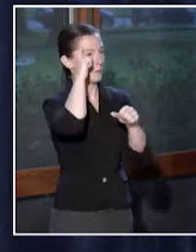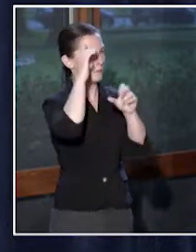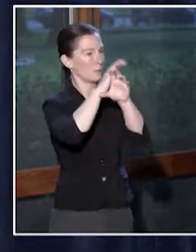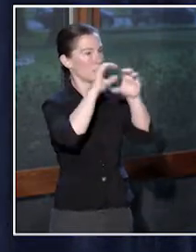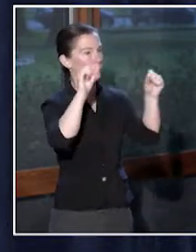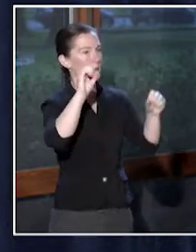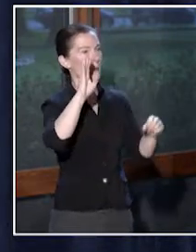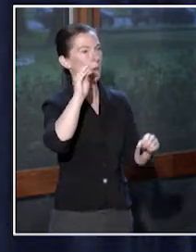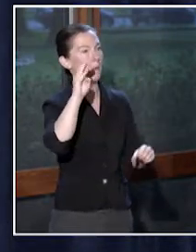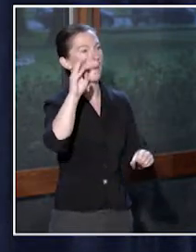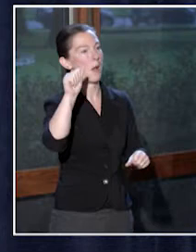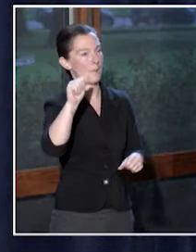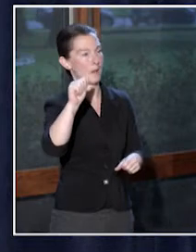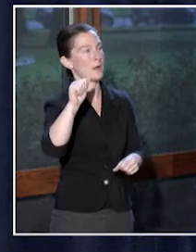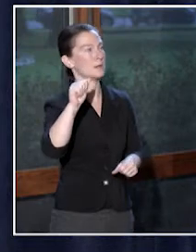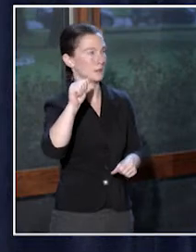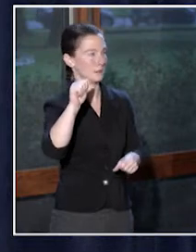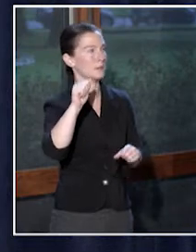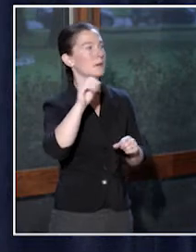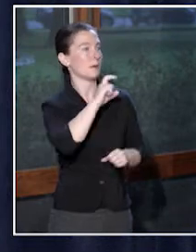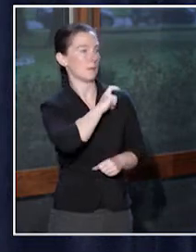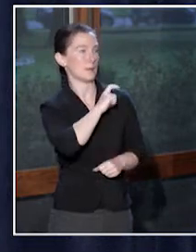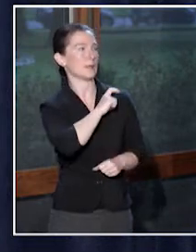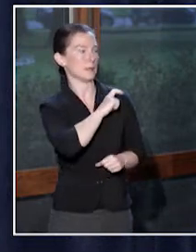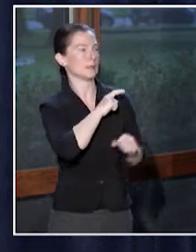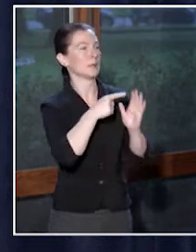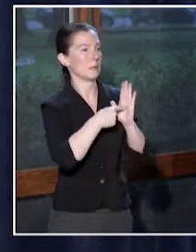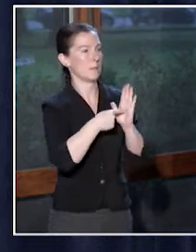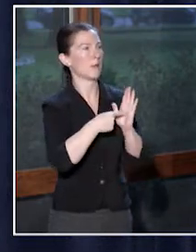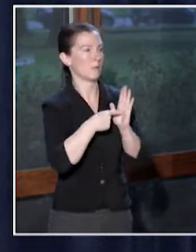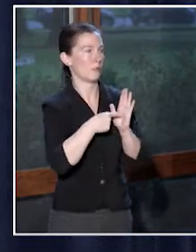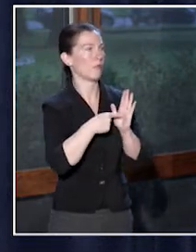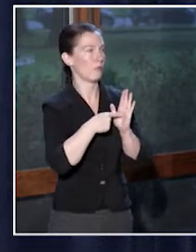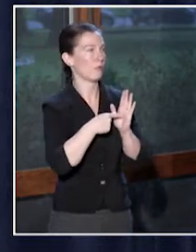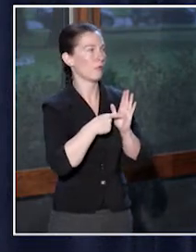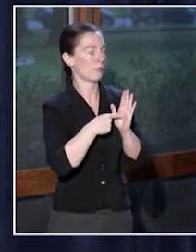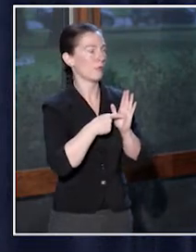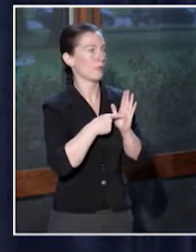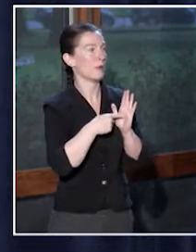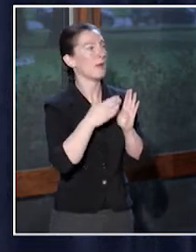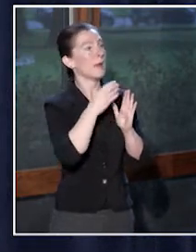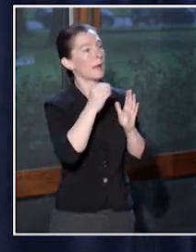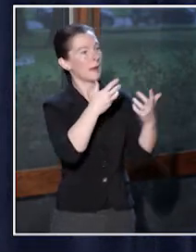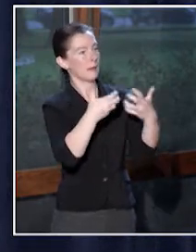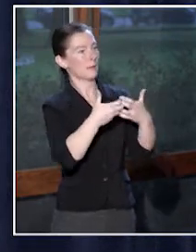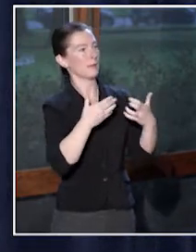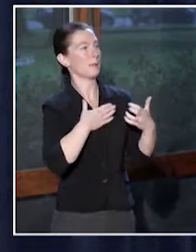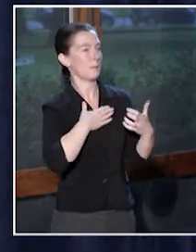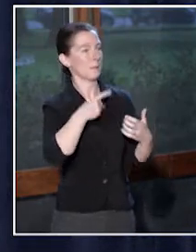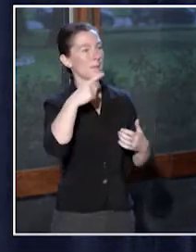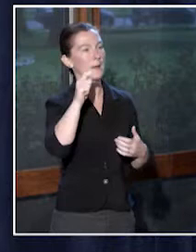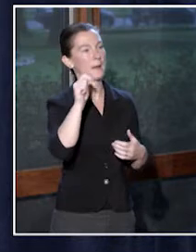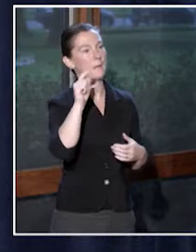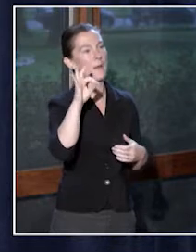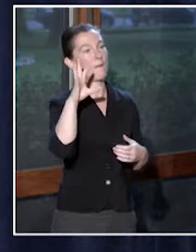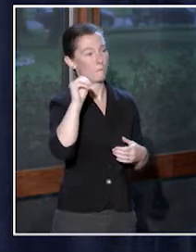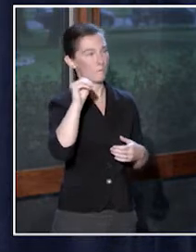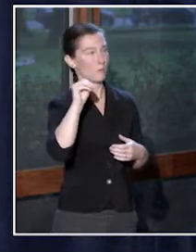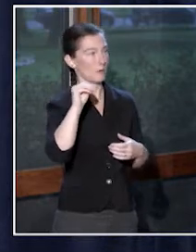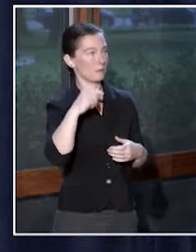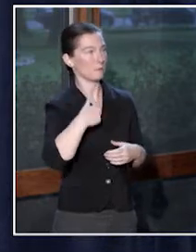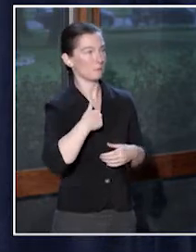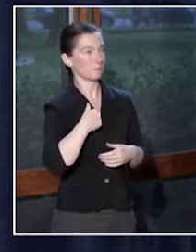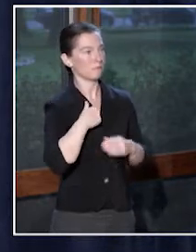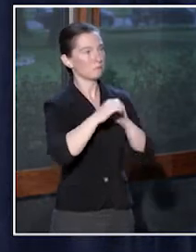century policing model, and it is consistent with the platform that I ran on when you elected me your